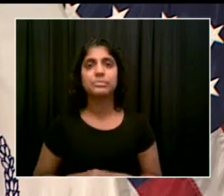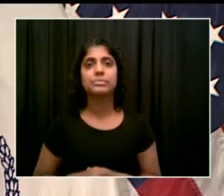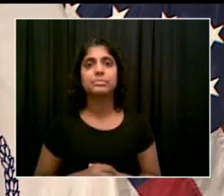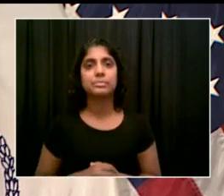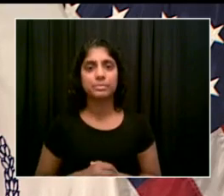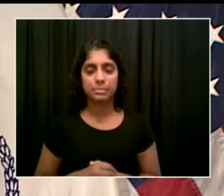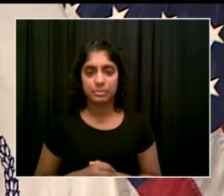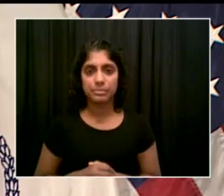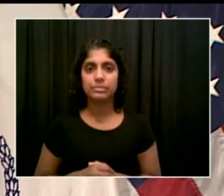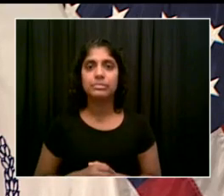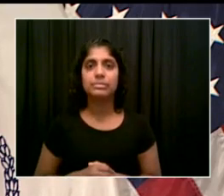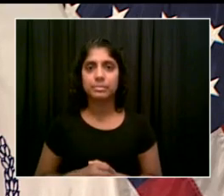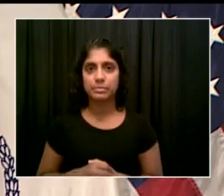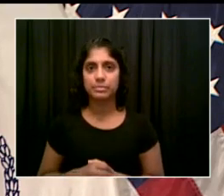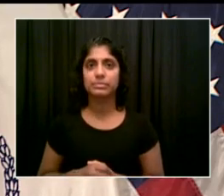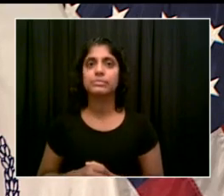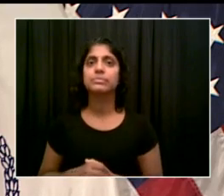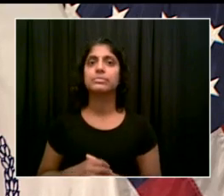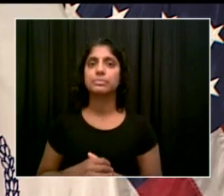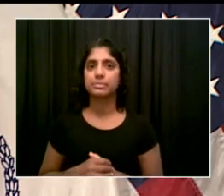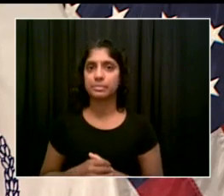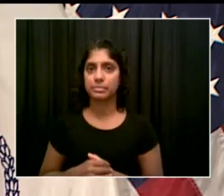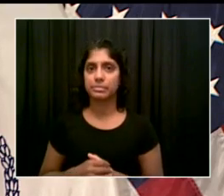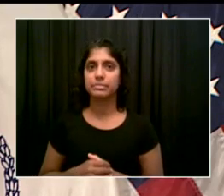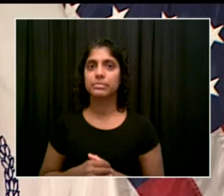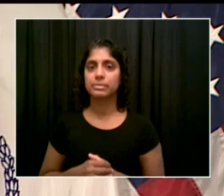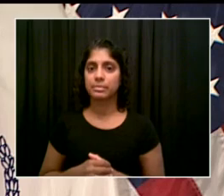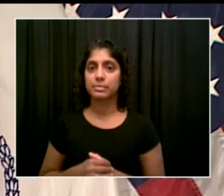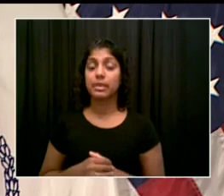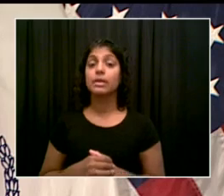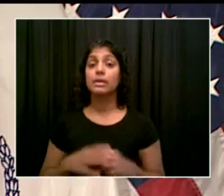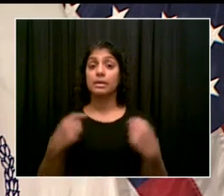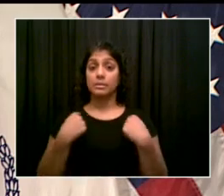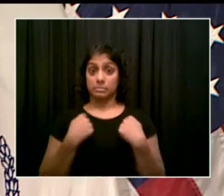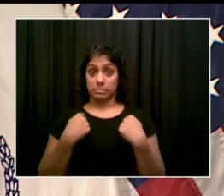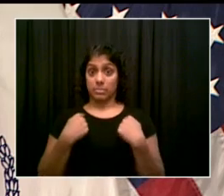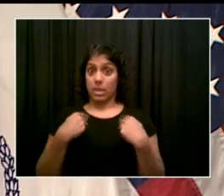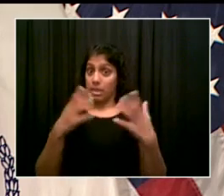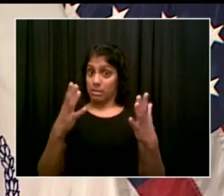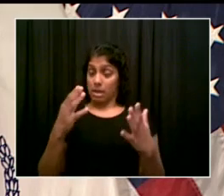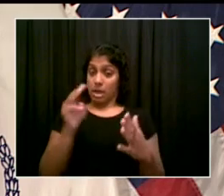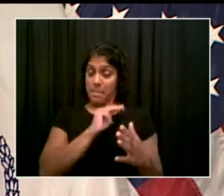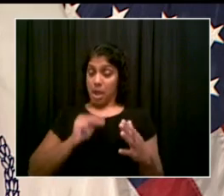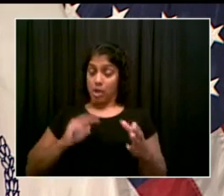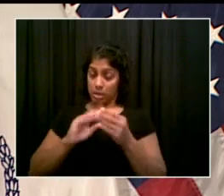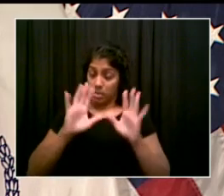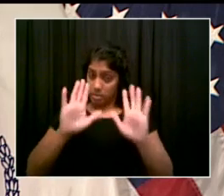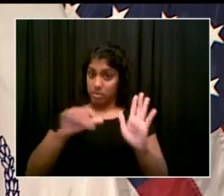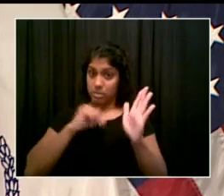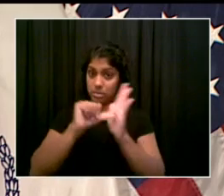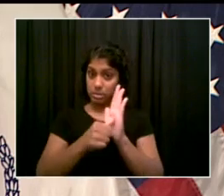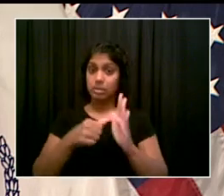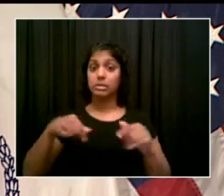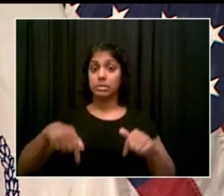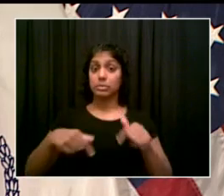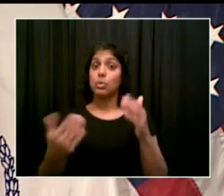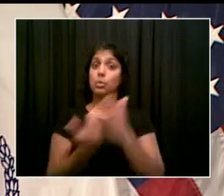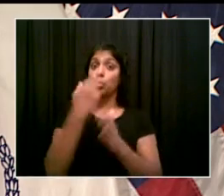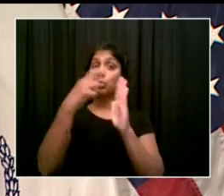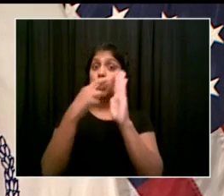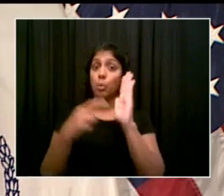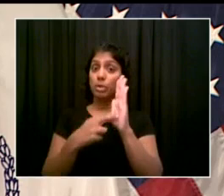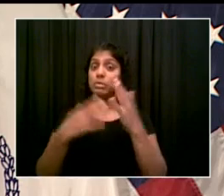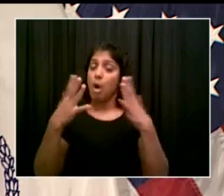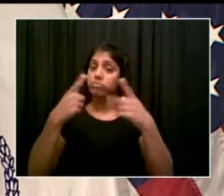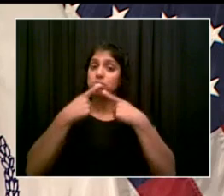workers who refuse, having been given the option, get vaccinated or get tested weekly, if they